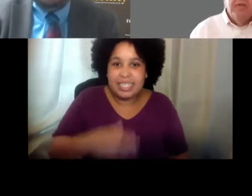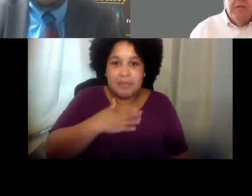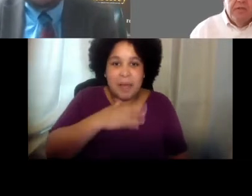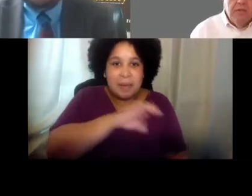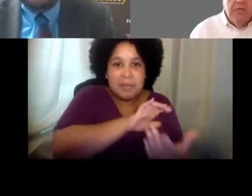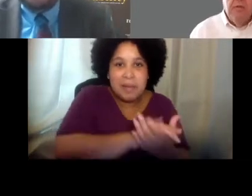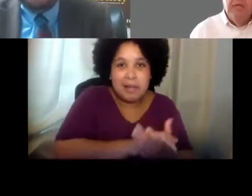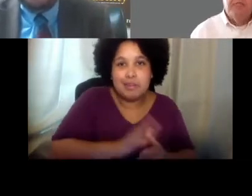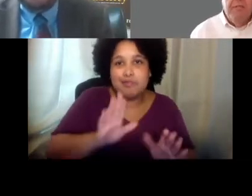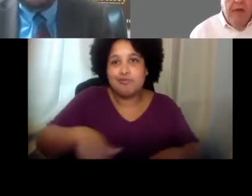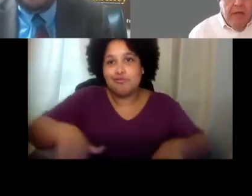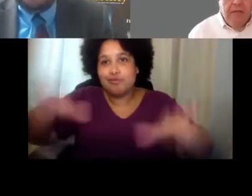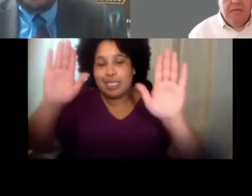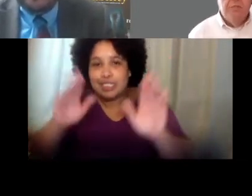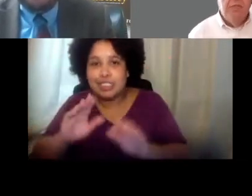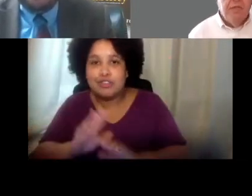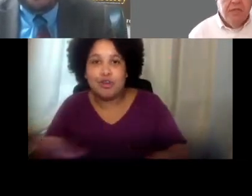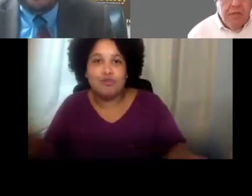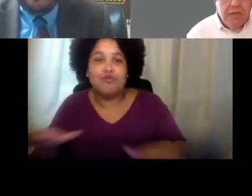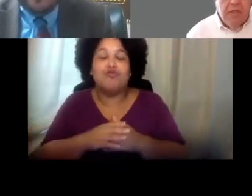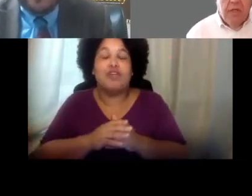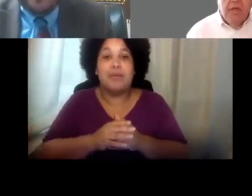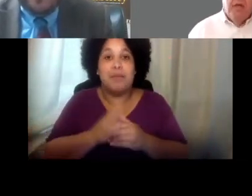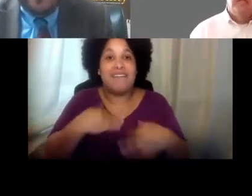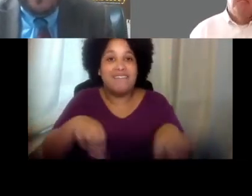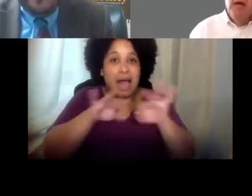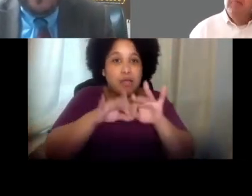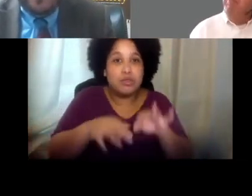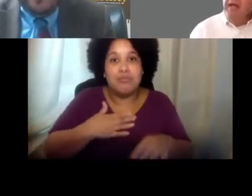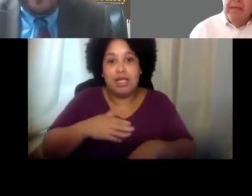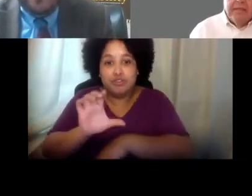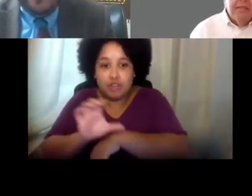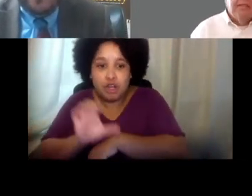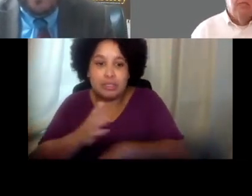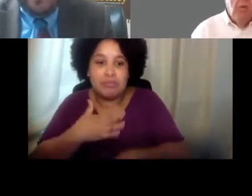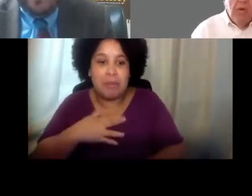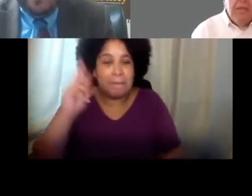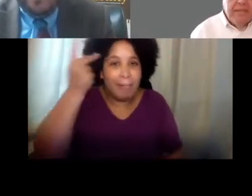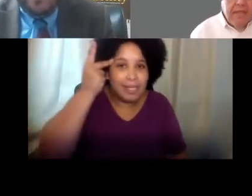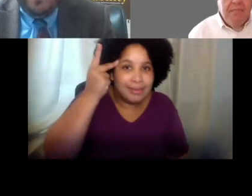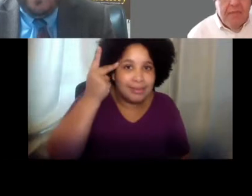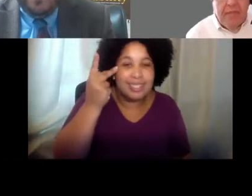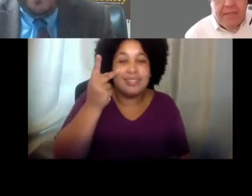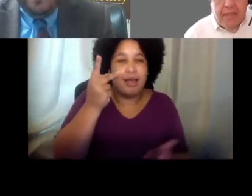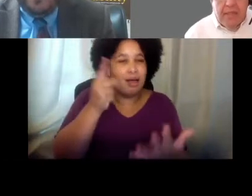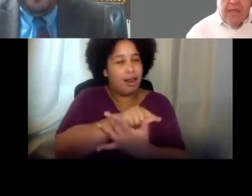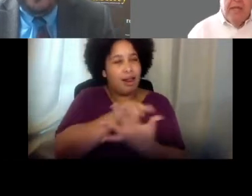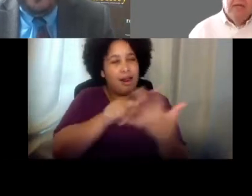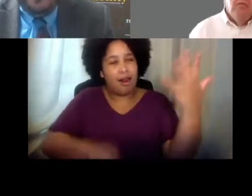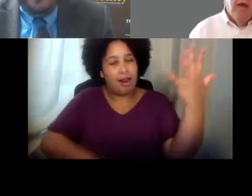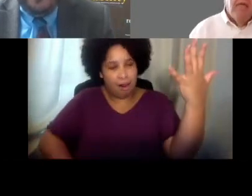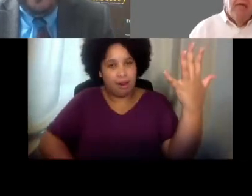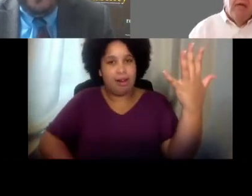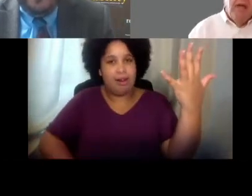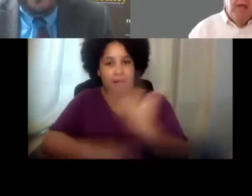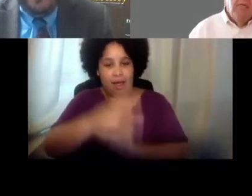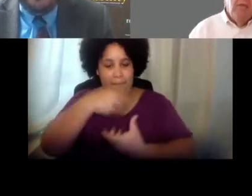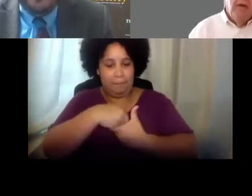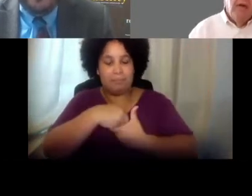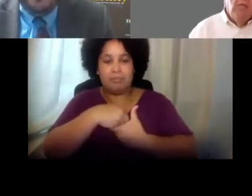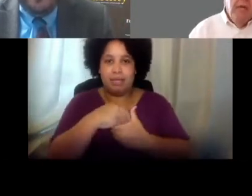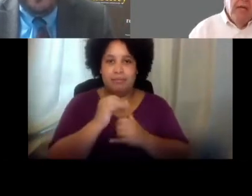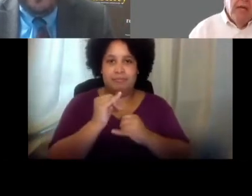It's raising children. It's my values. It's my church. It's my politics. It's all of the same things that you have.